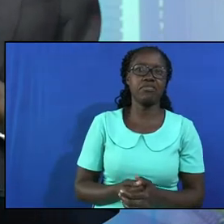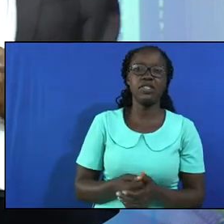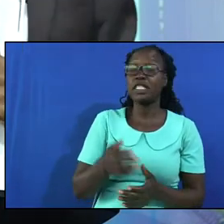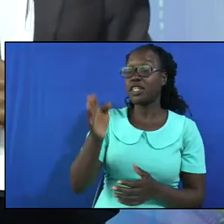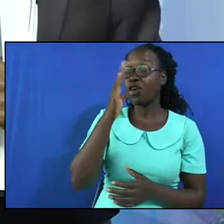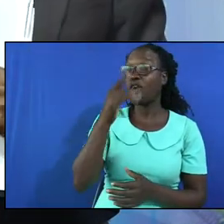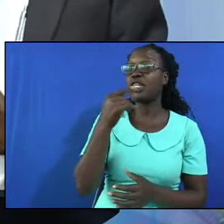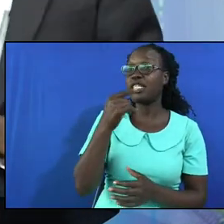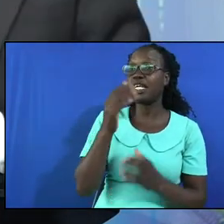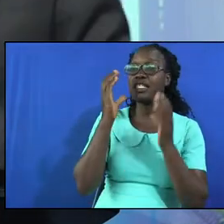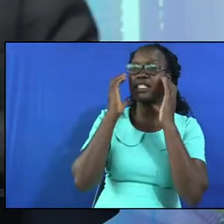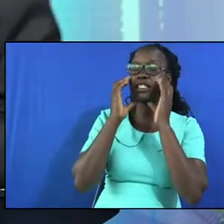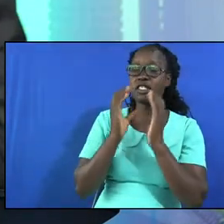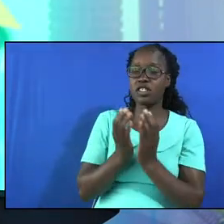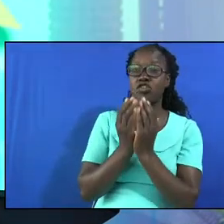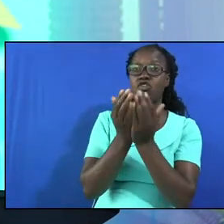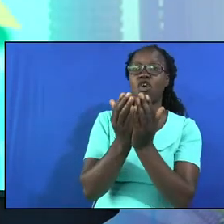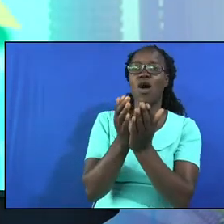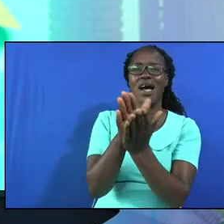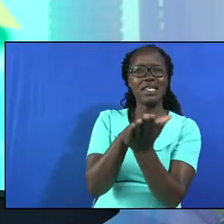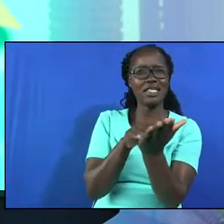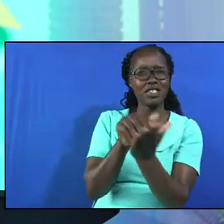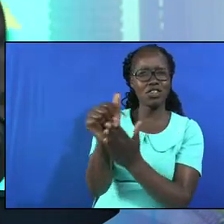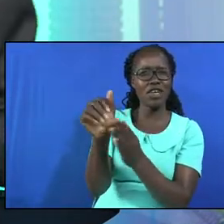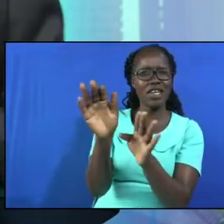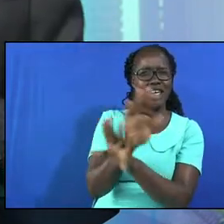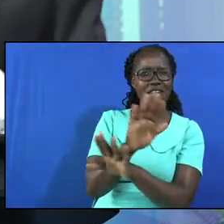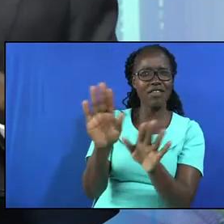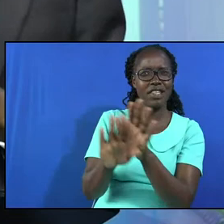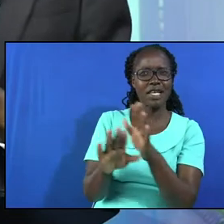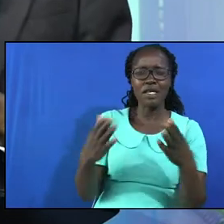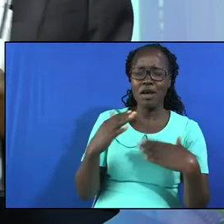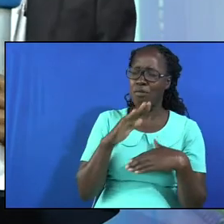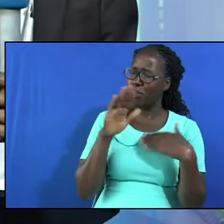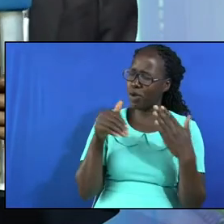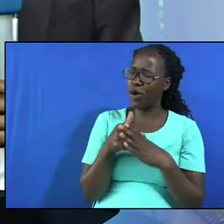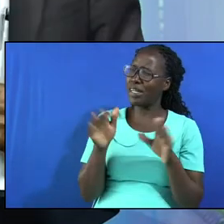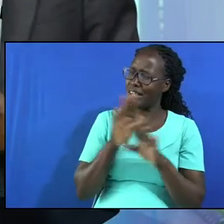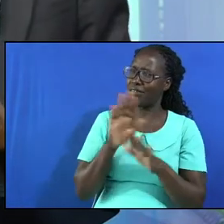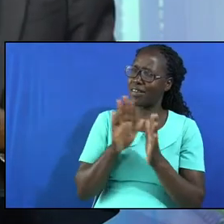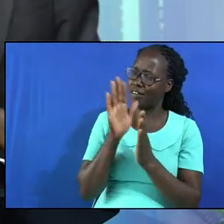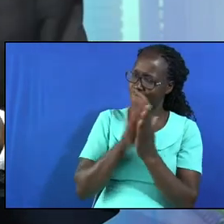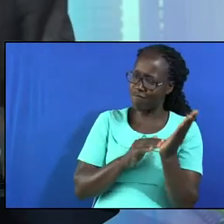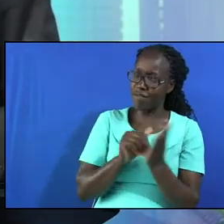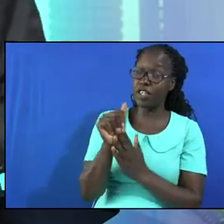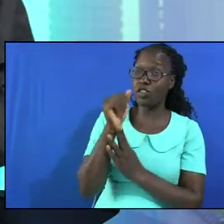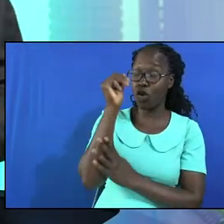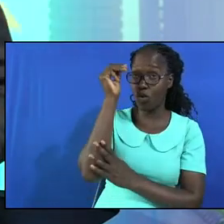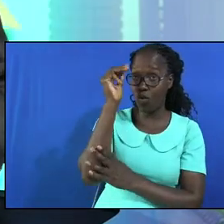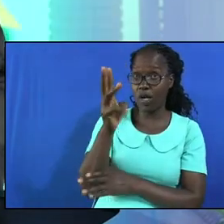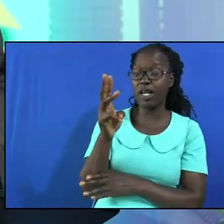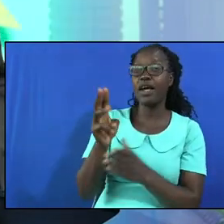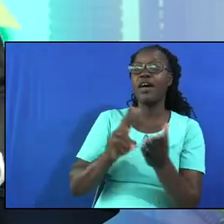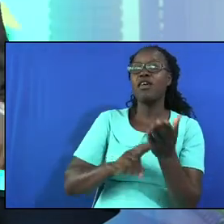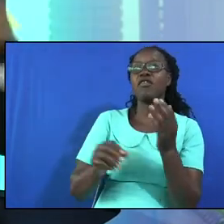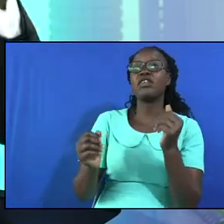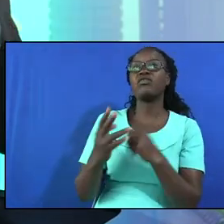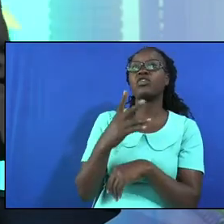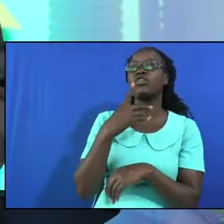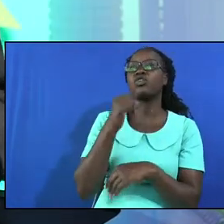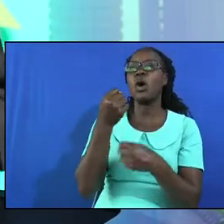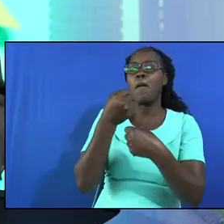God tells Noah, I'm going to destroy everything. Everyone and everything I'm going to destroy. Verse 14.